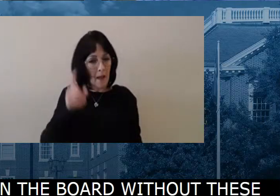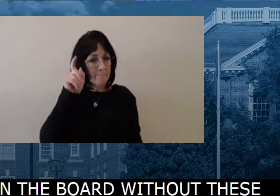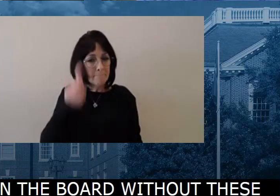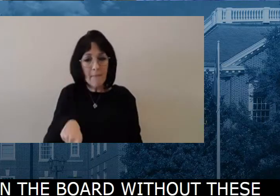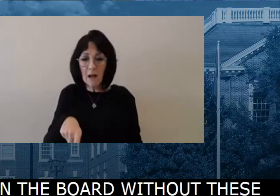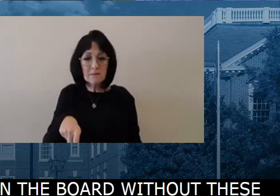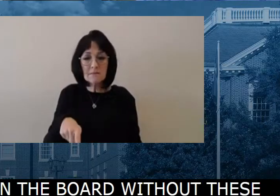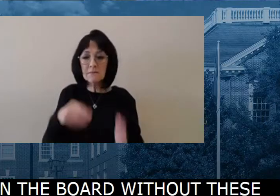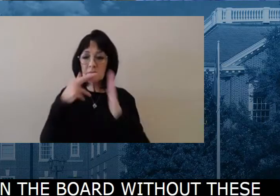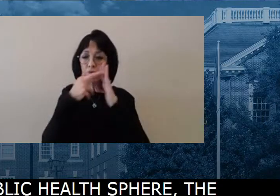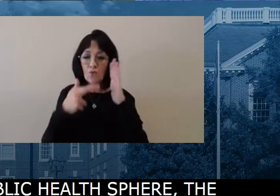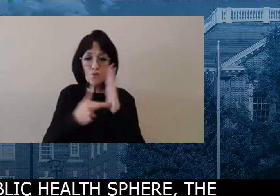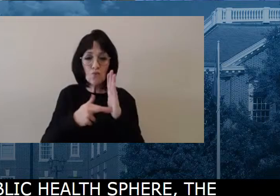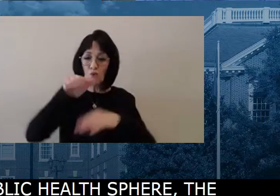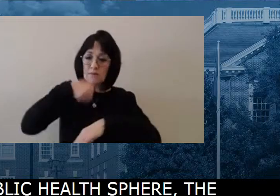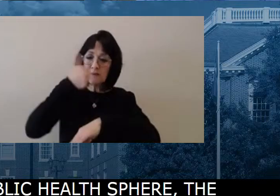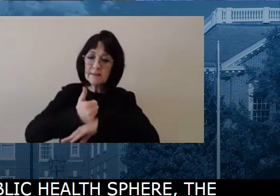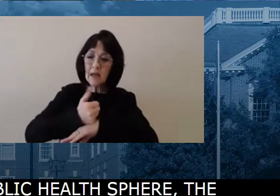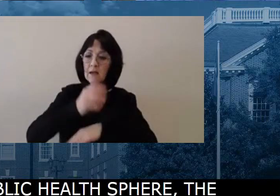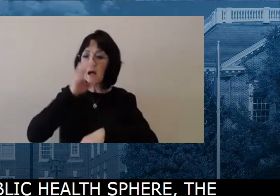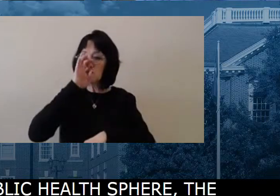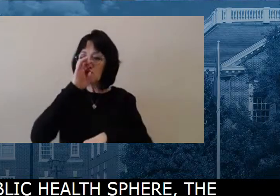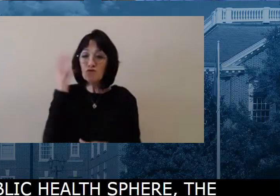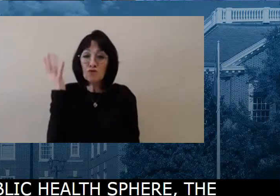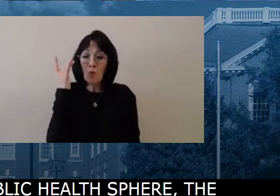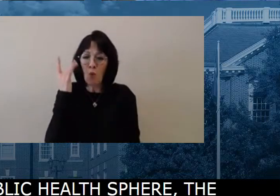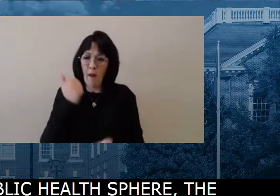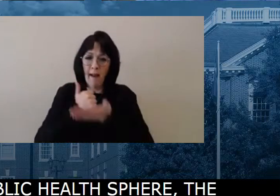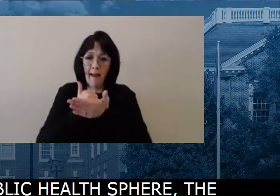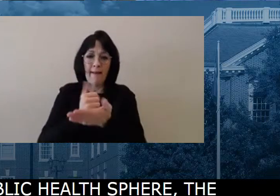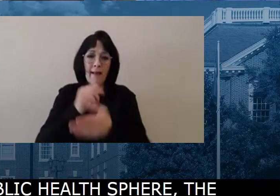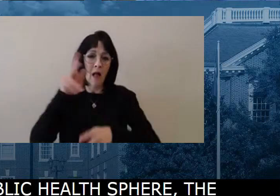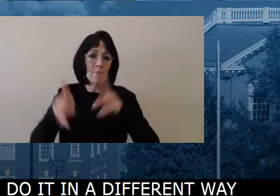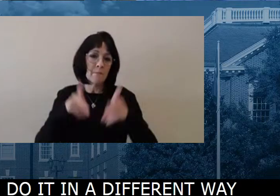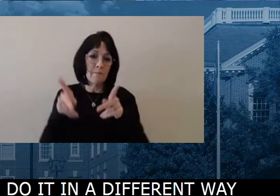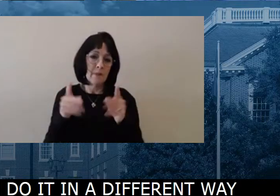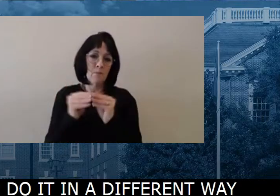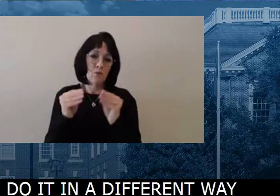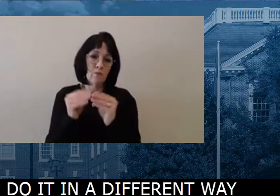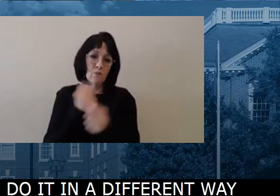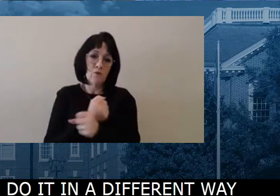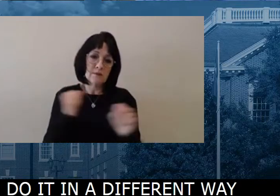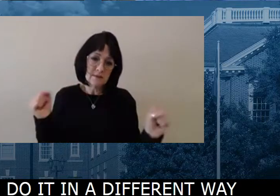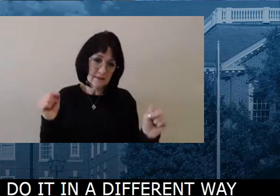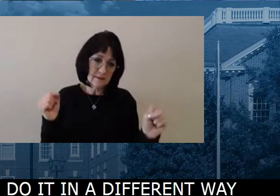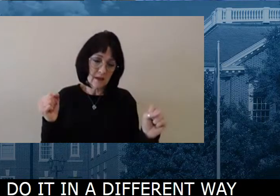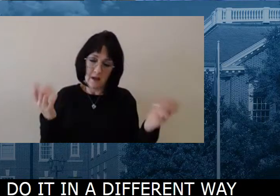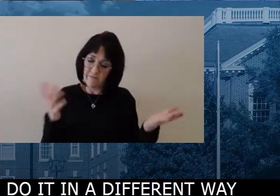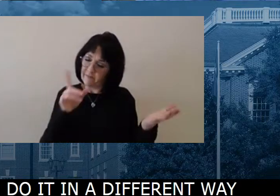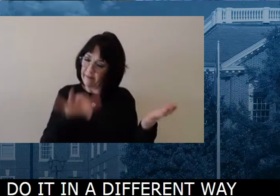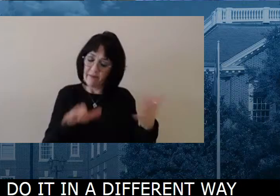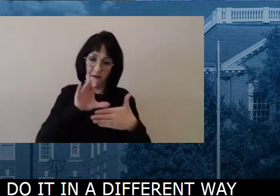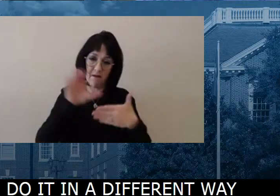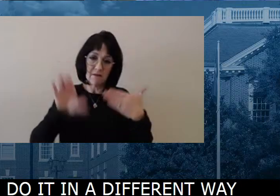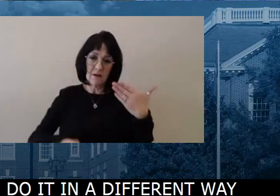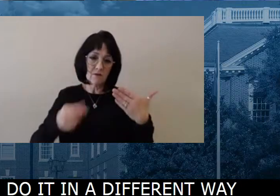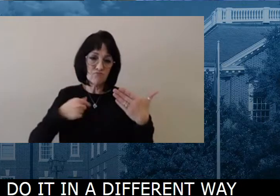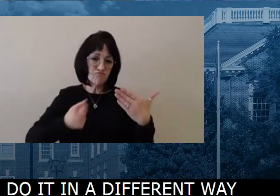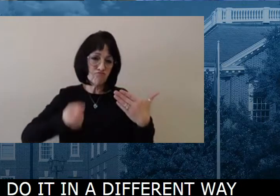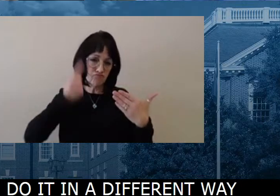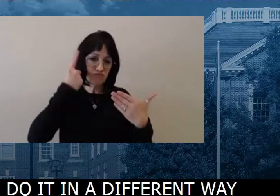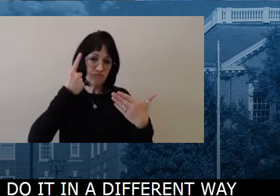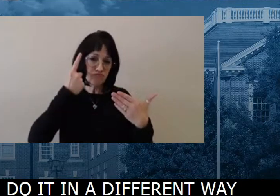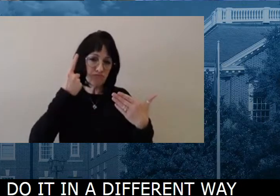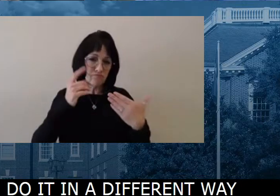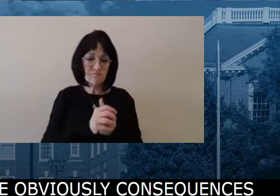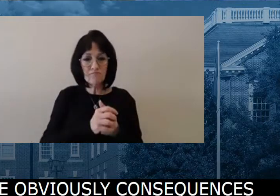are obviously consequences that we're going to have to deal with, and consequences of great concern for sure. Dr. Rattay?